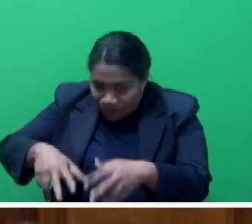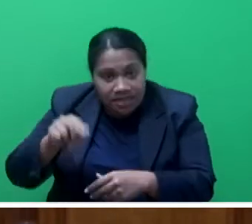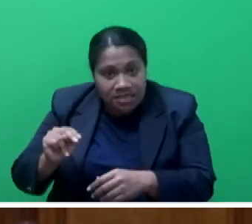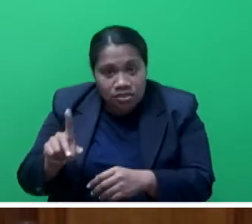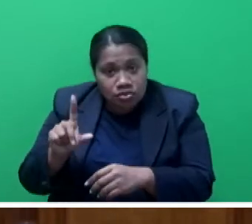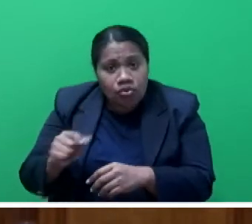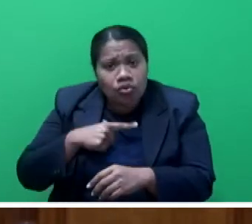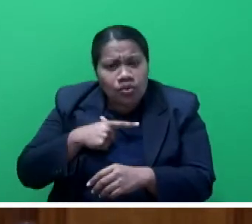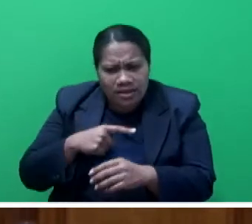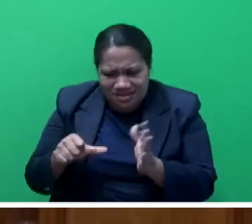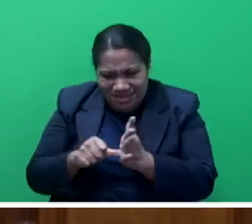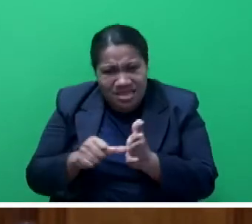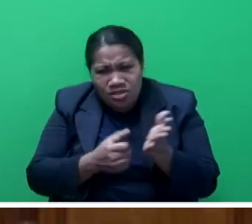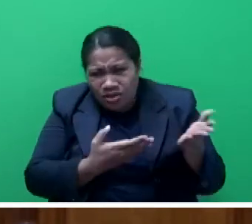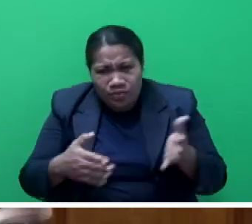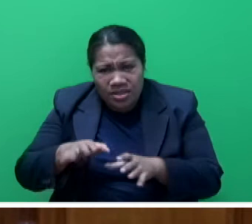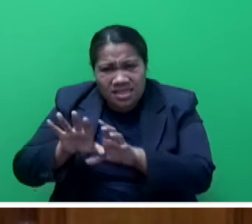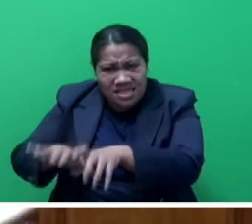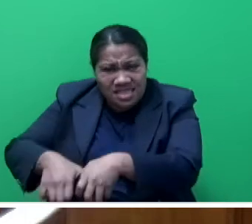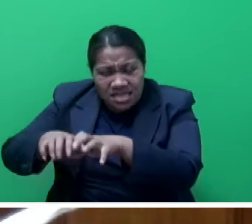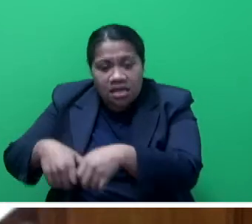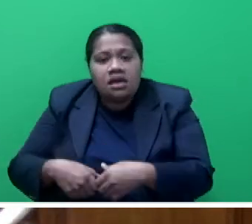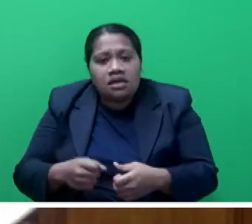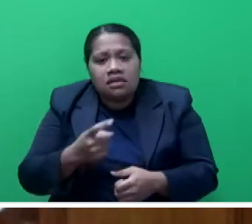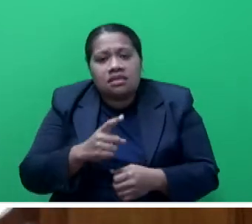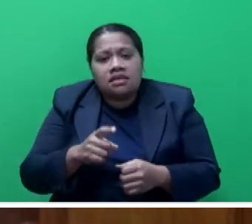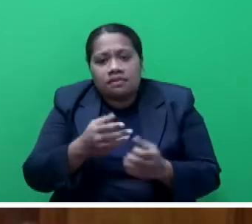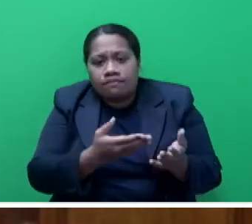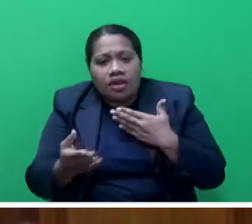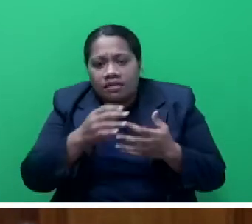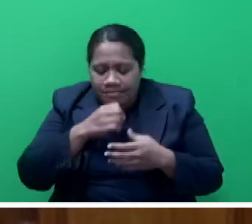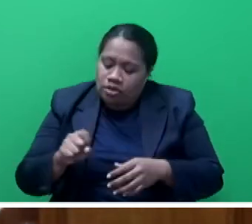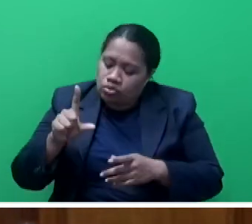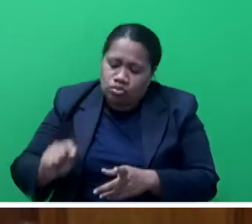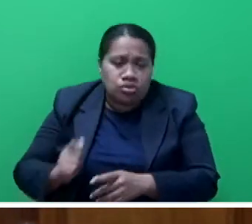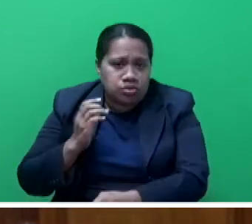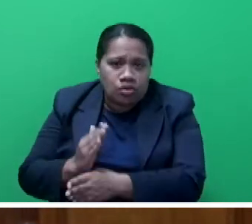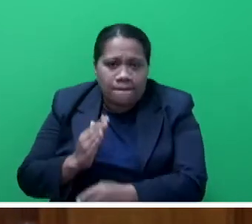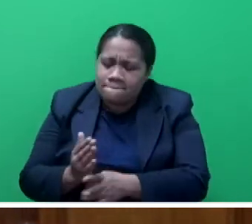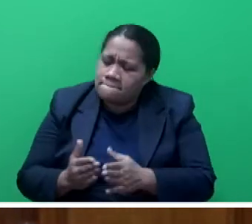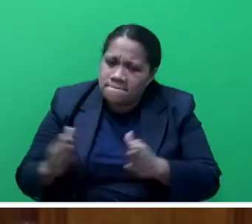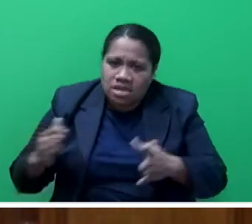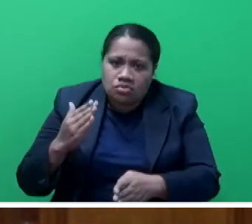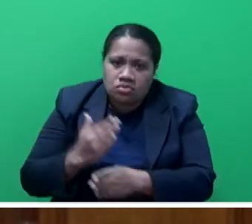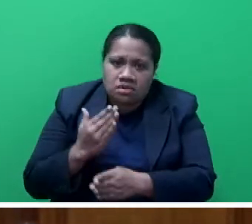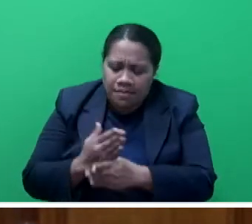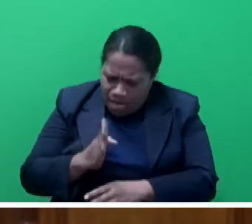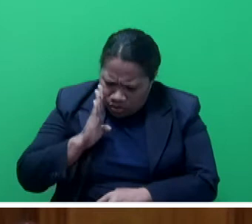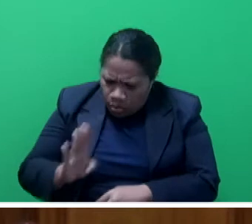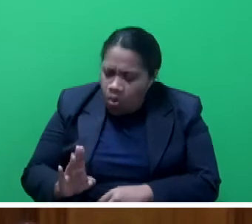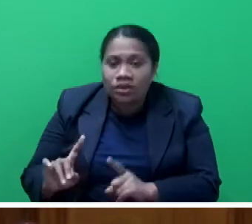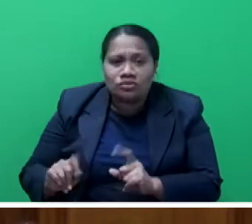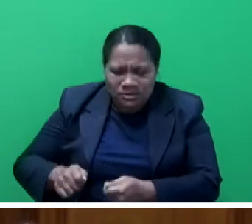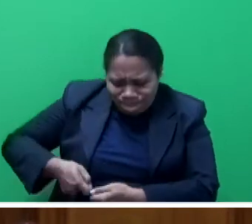difficulties in getting their digger, they had to get actual workers to actually do the job. It was a big job. And I went there and saw what they did.